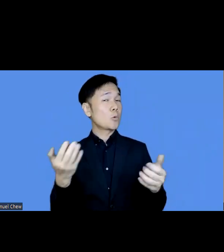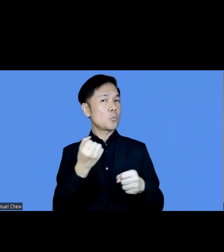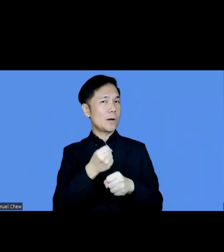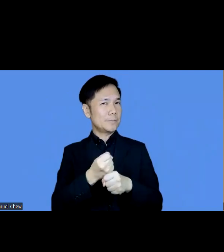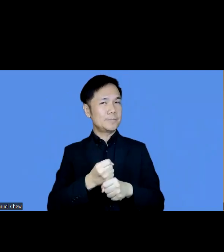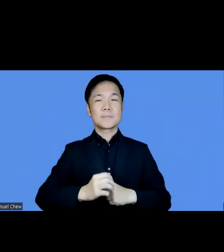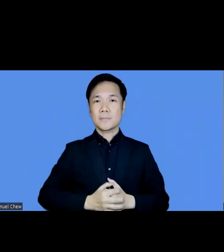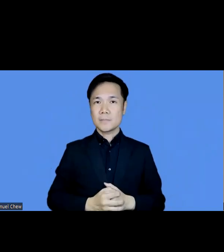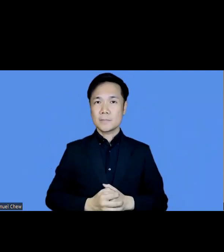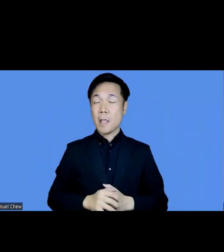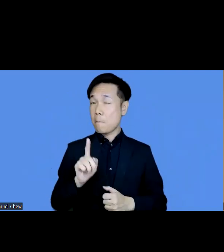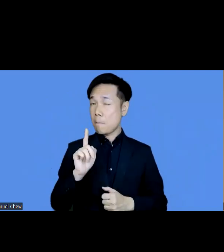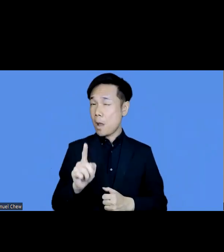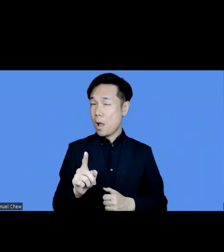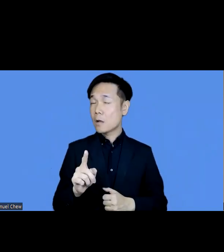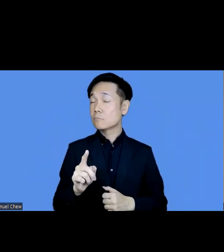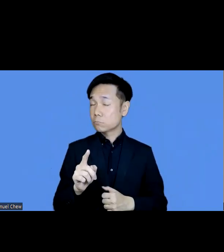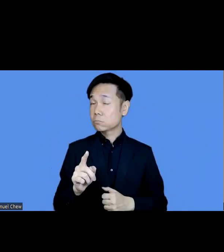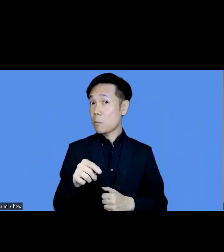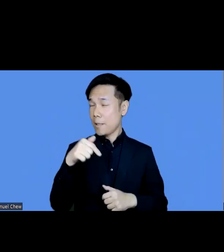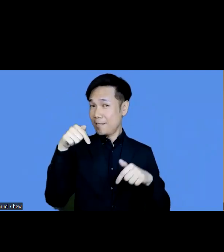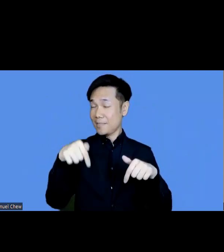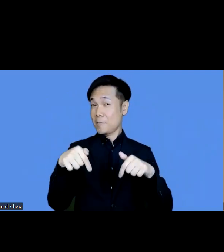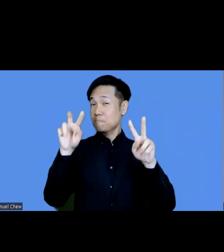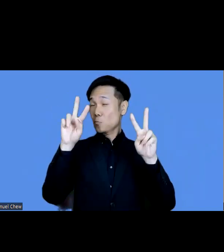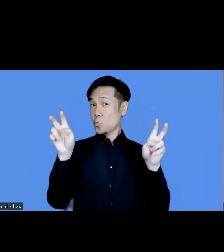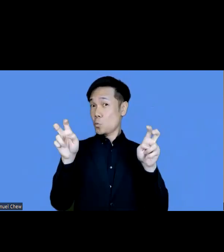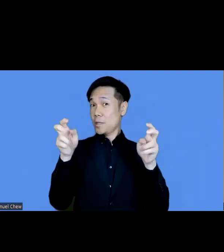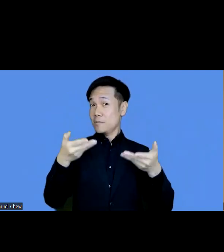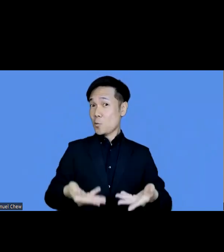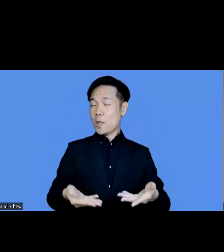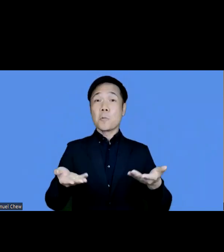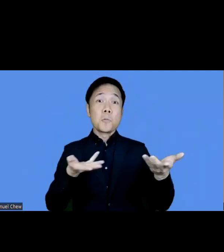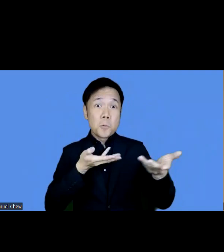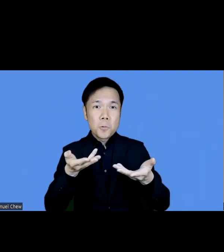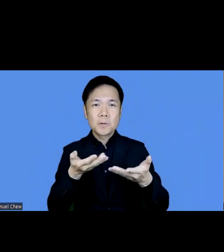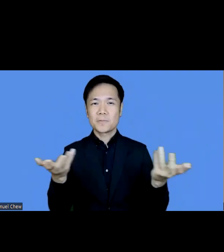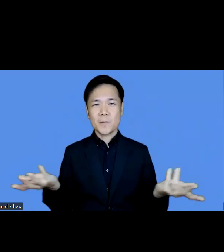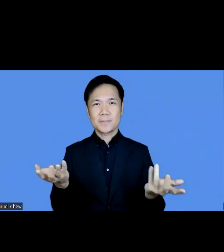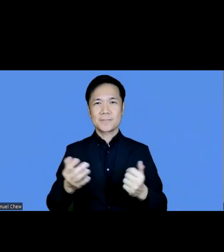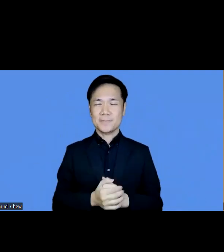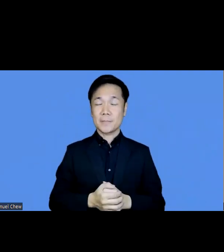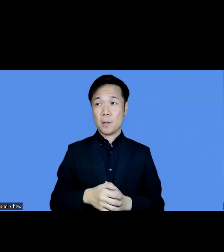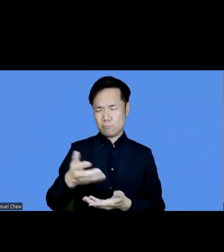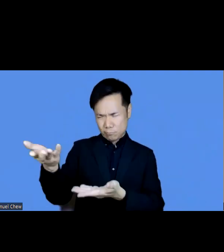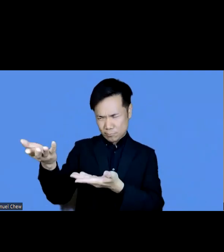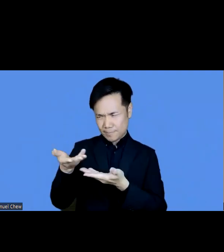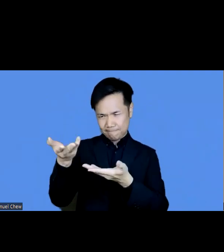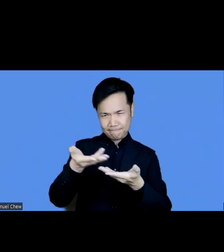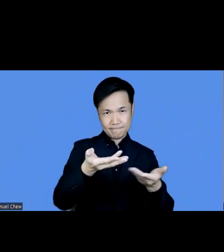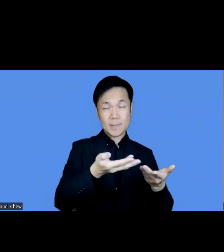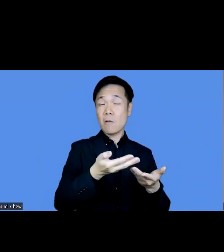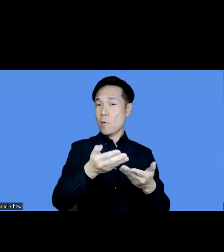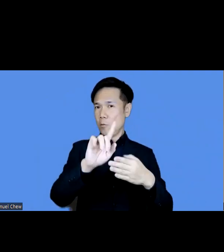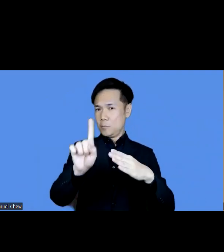But the most interesting part of this conversation will come from our distinguished